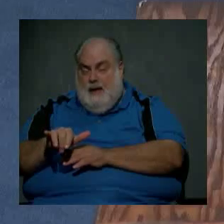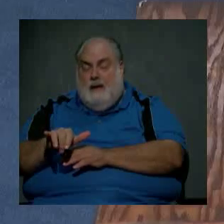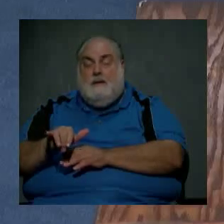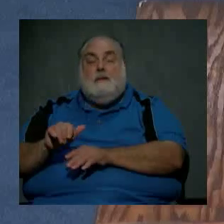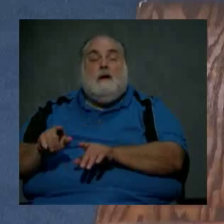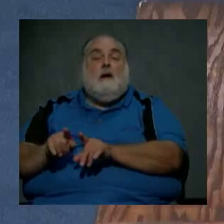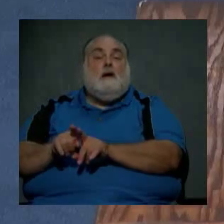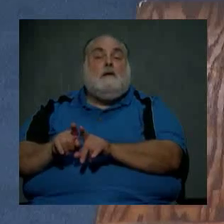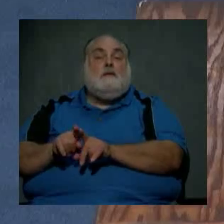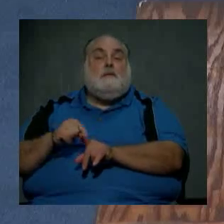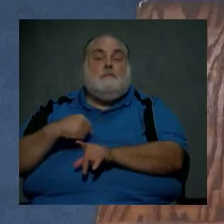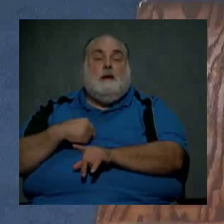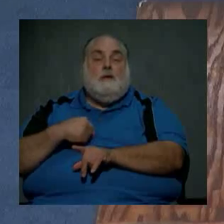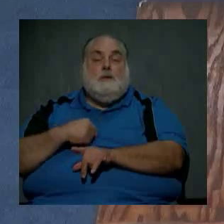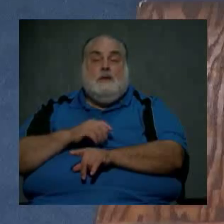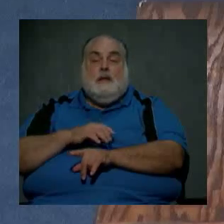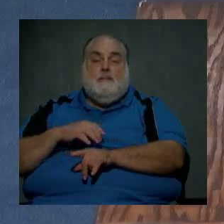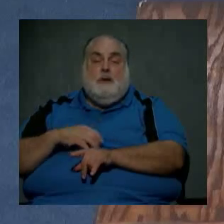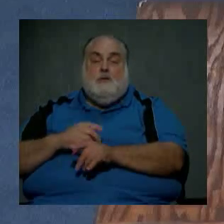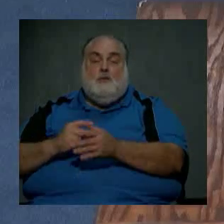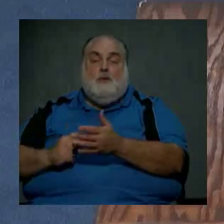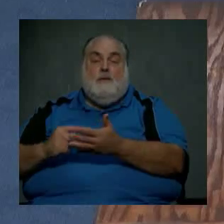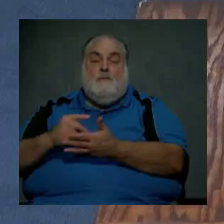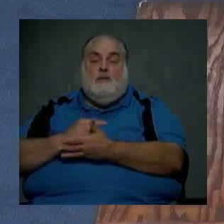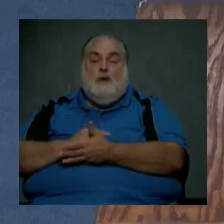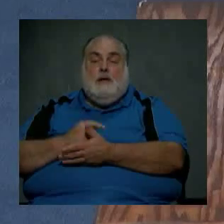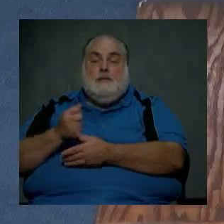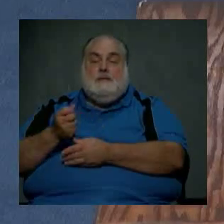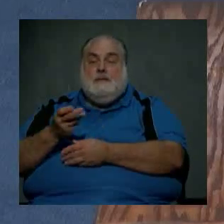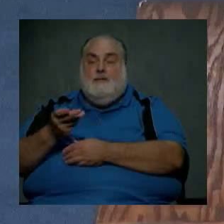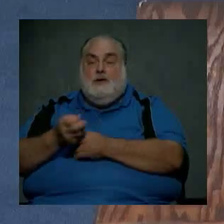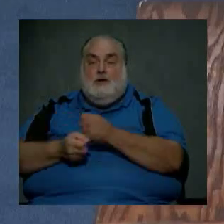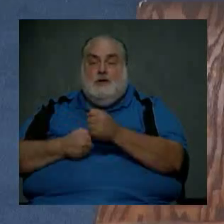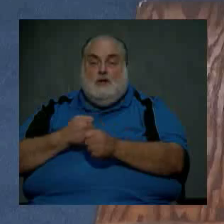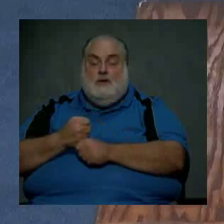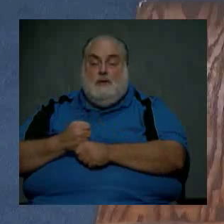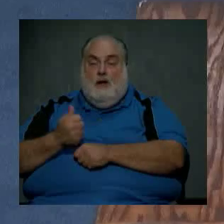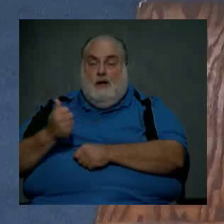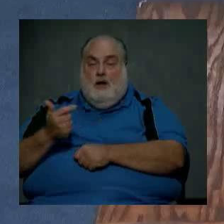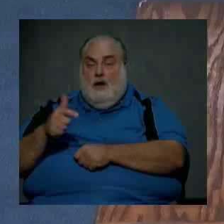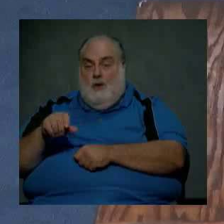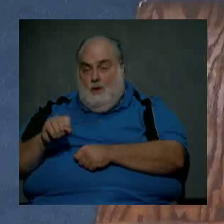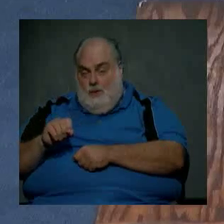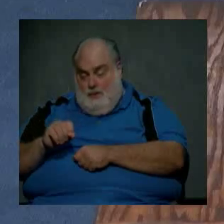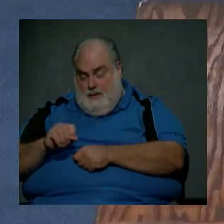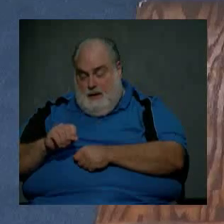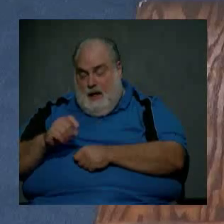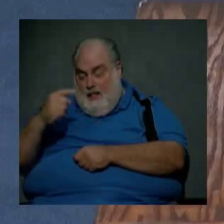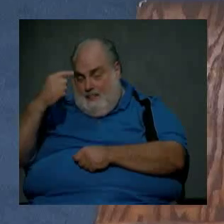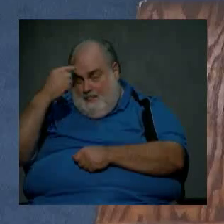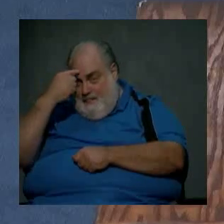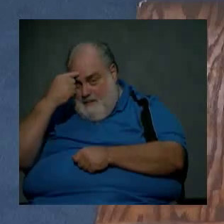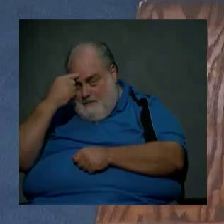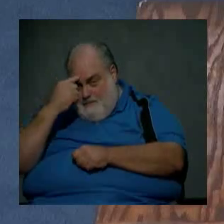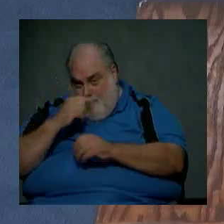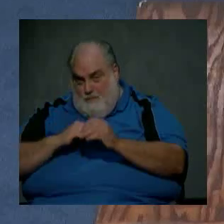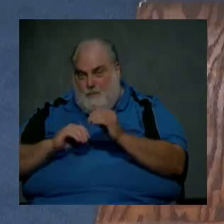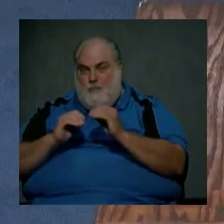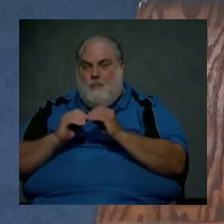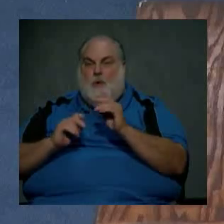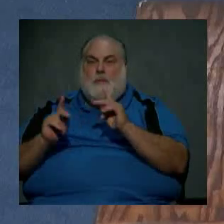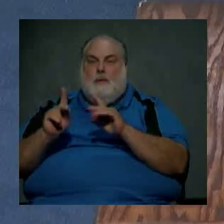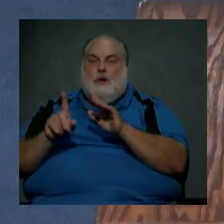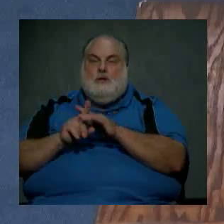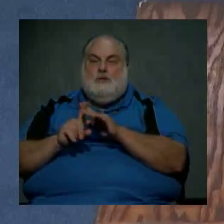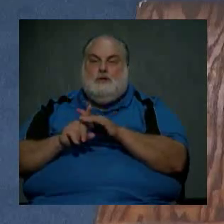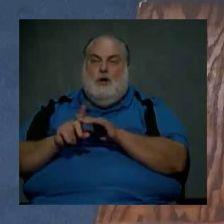to review it some years ago as well. I actually thought there'd be more people here and I wouldn't be here all by myself. I do know